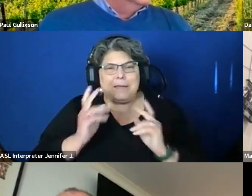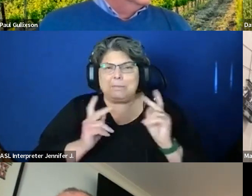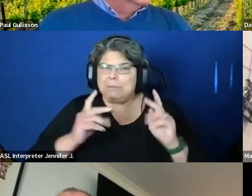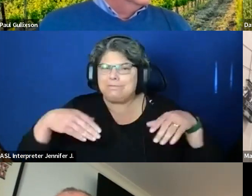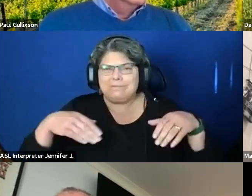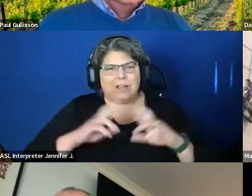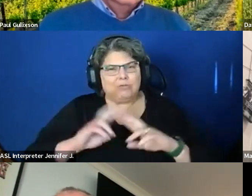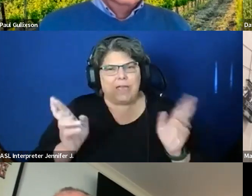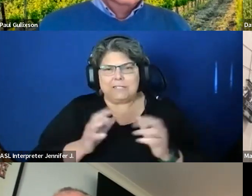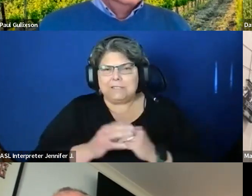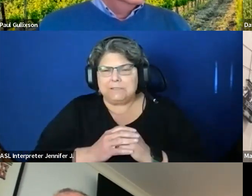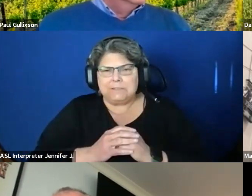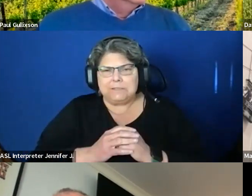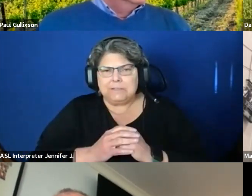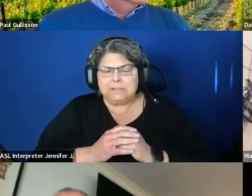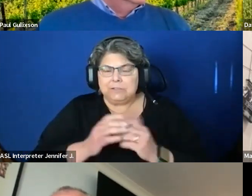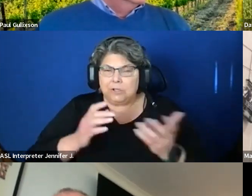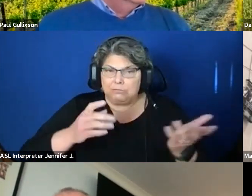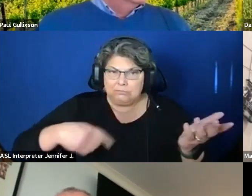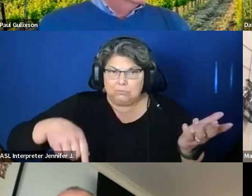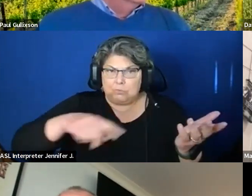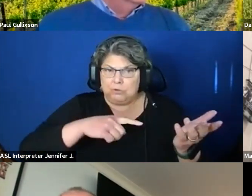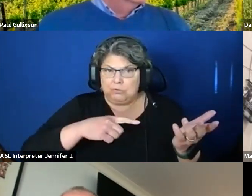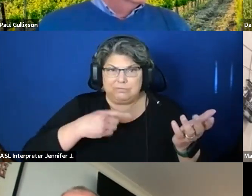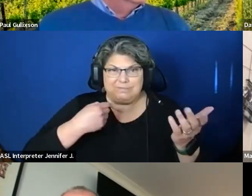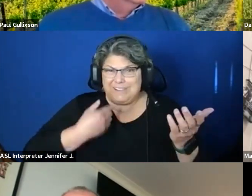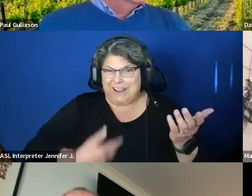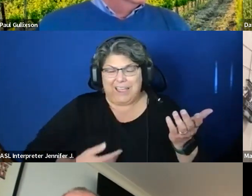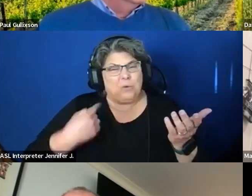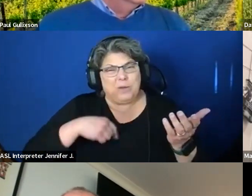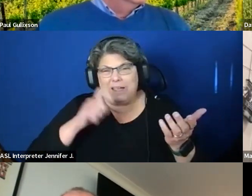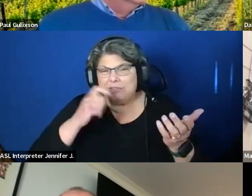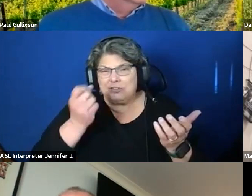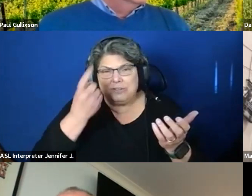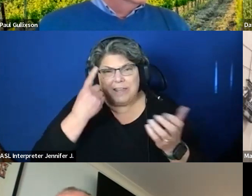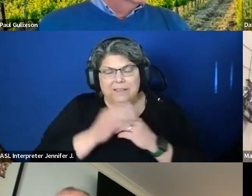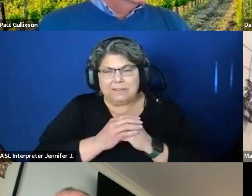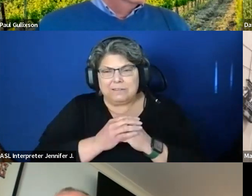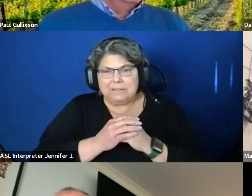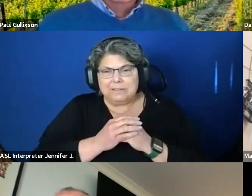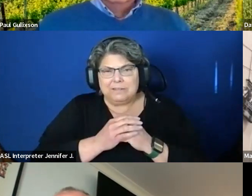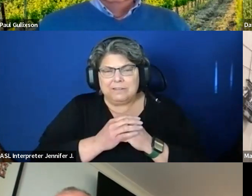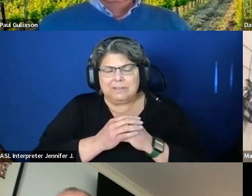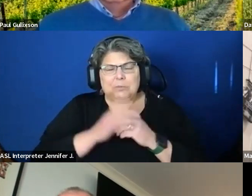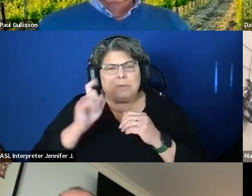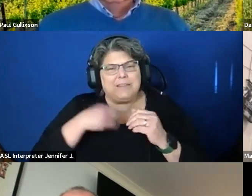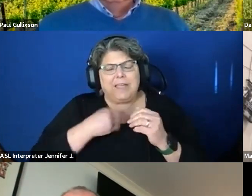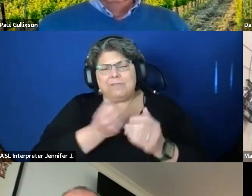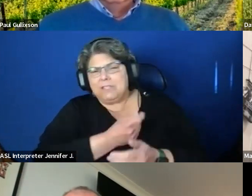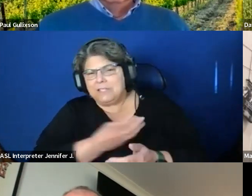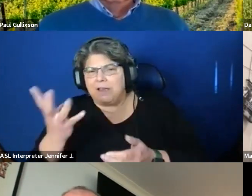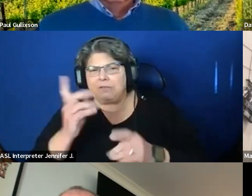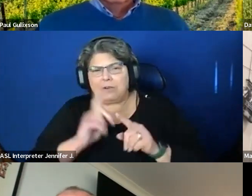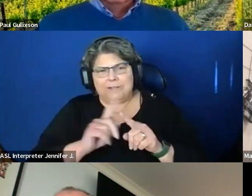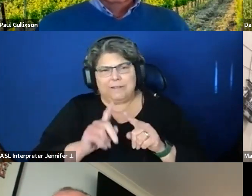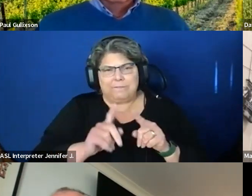for that. And so you and I must realize that a suite of solutions